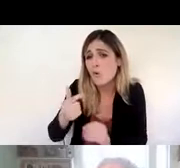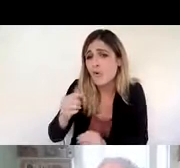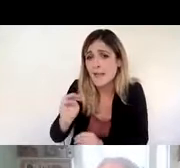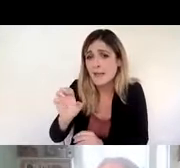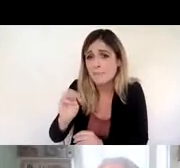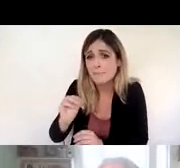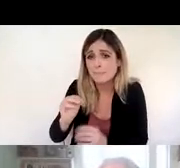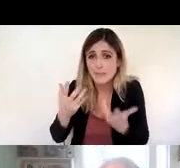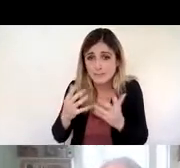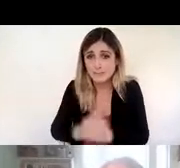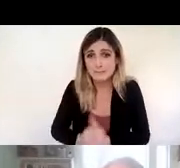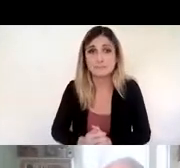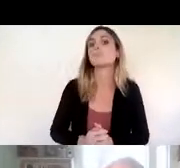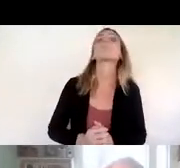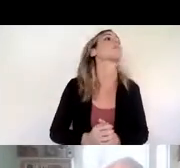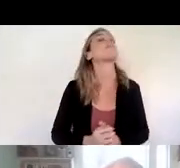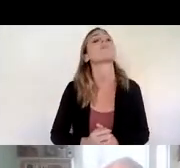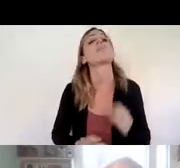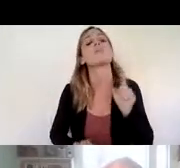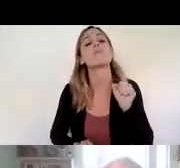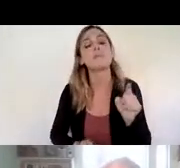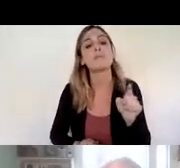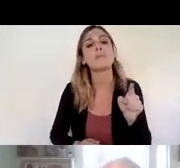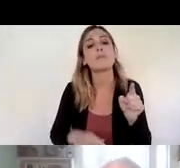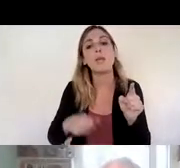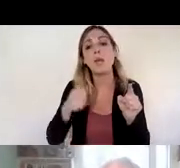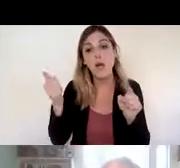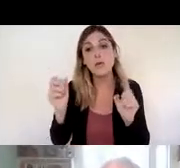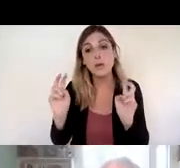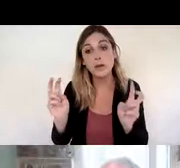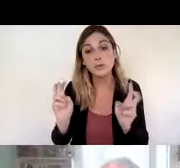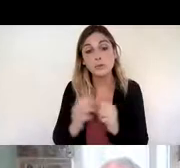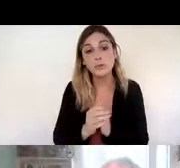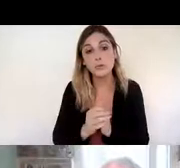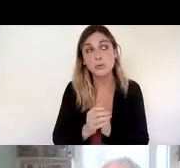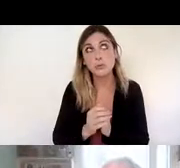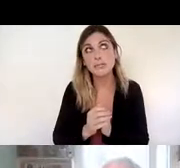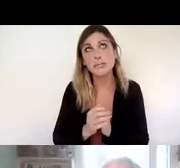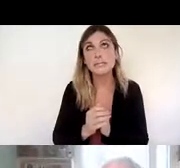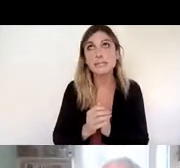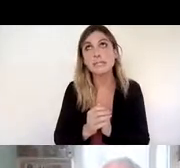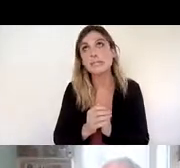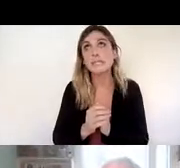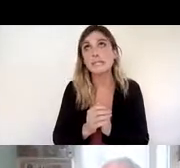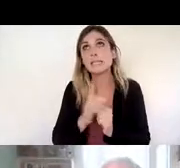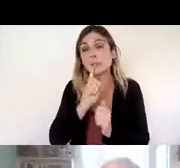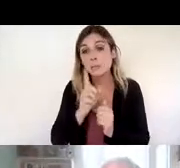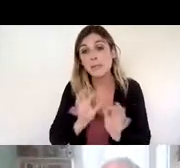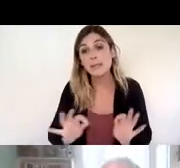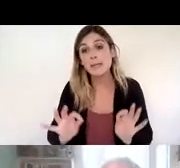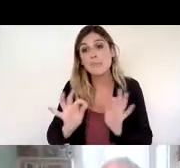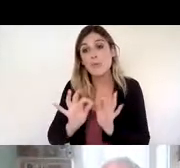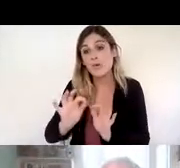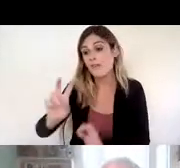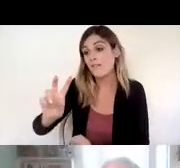The other issue is that it is really important to, it's really important for vegans to include legumes